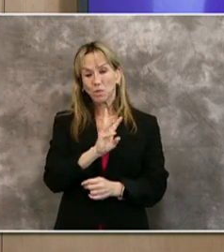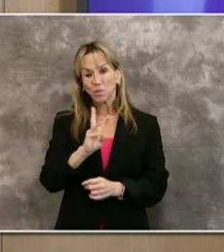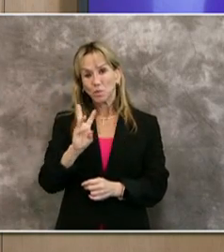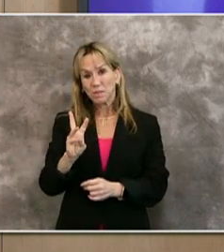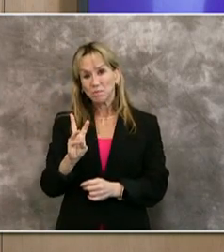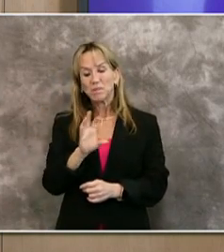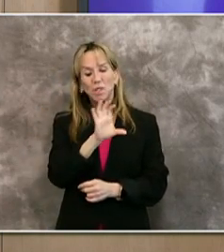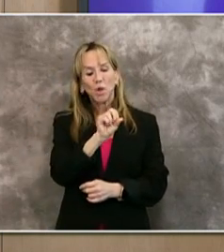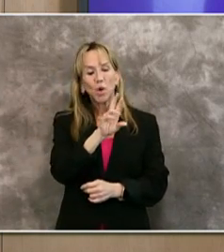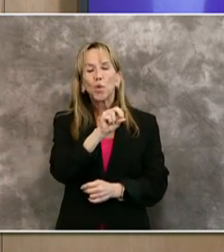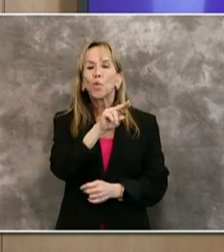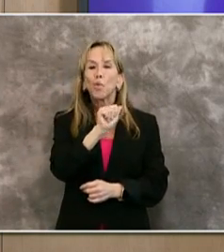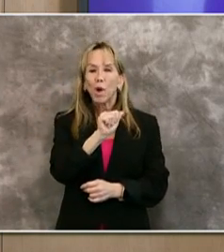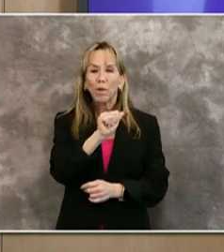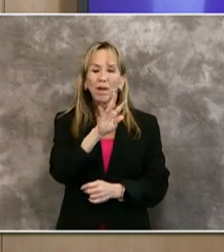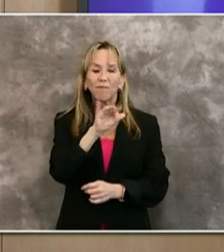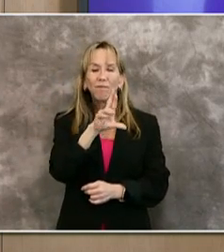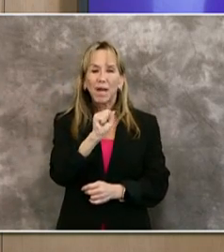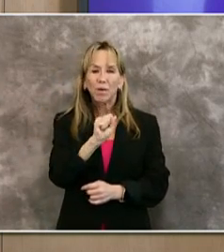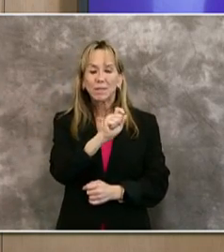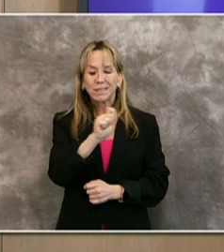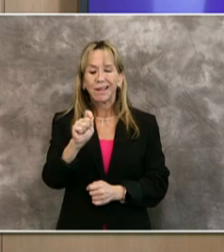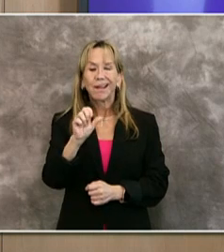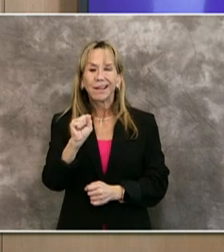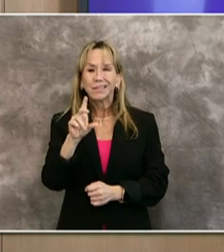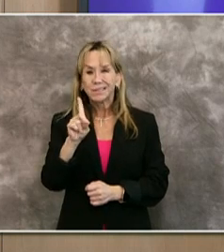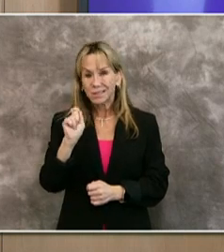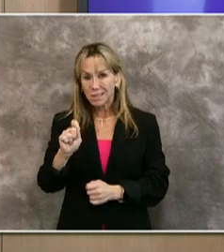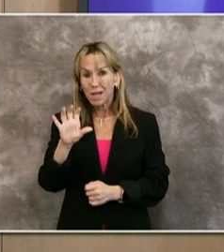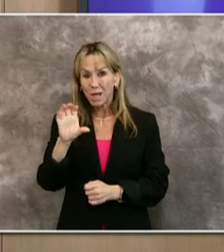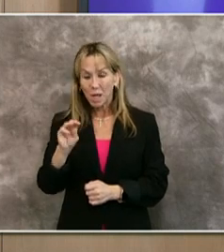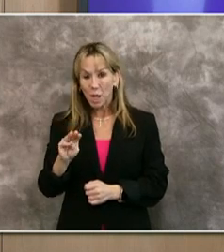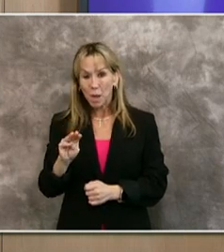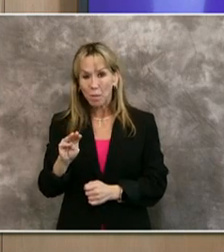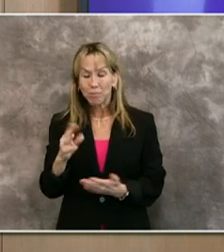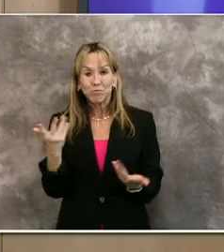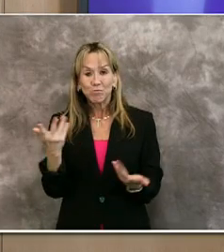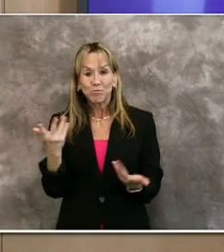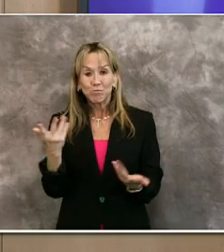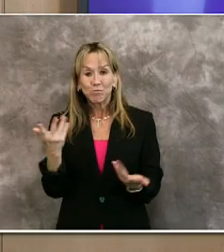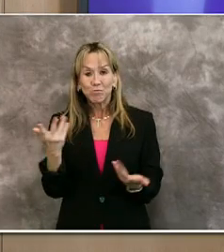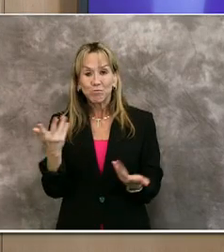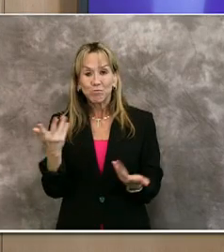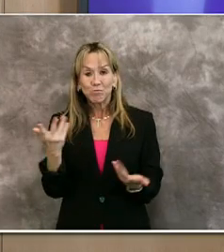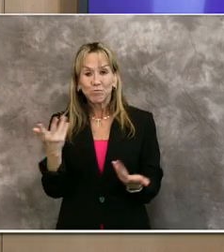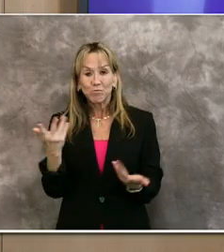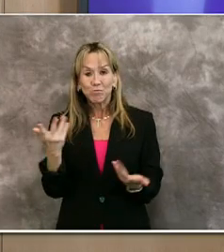coronavirus-sd.com. And so until next Monday,